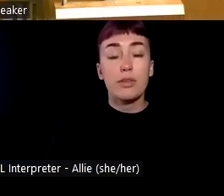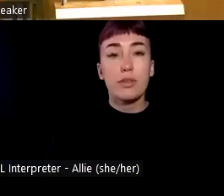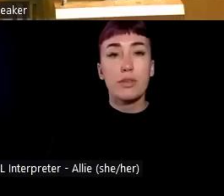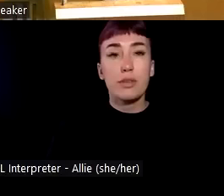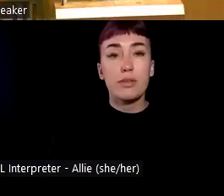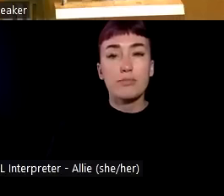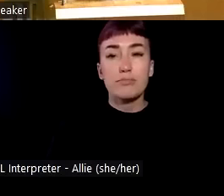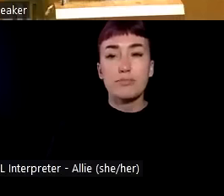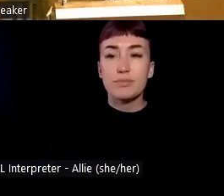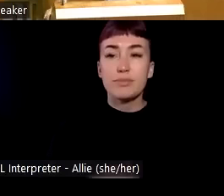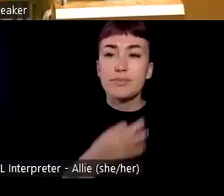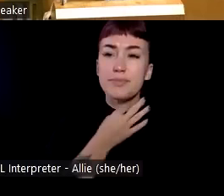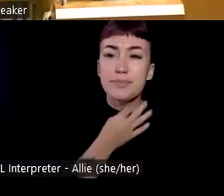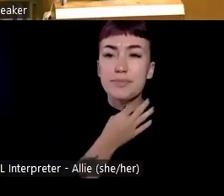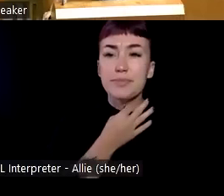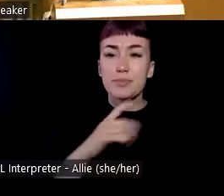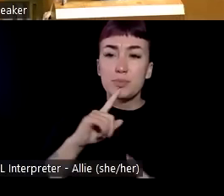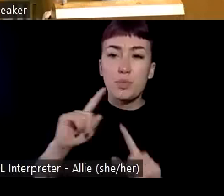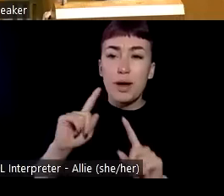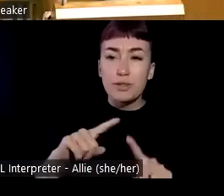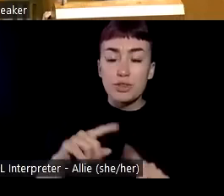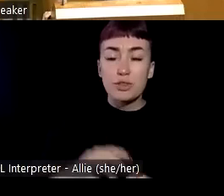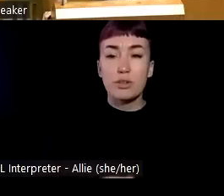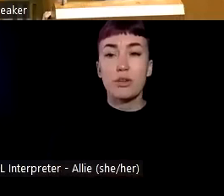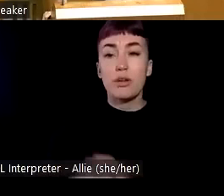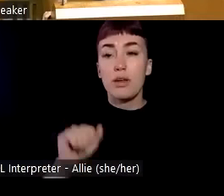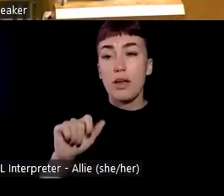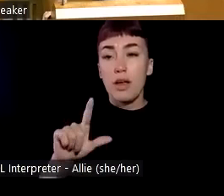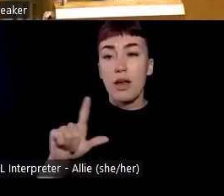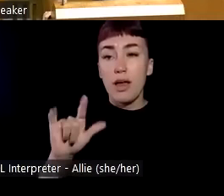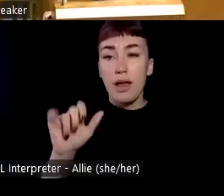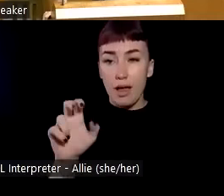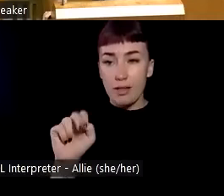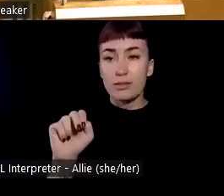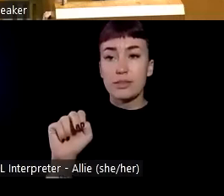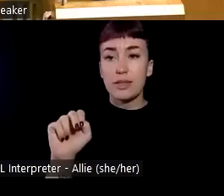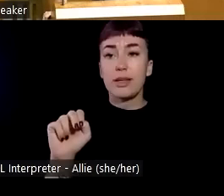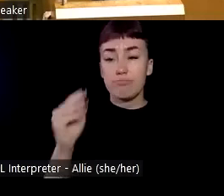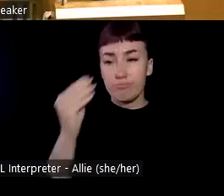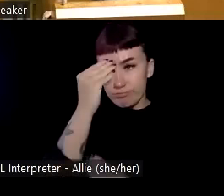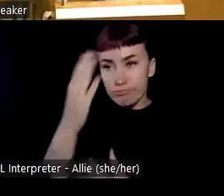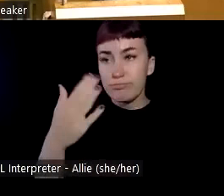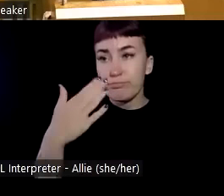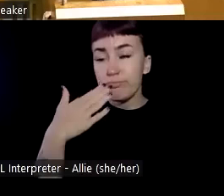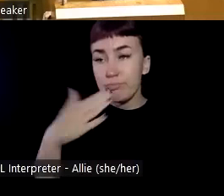there was a curious reaction. So Allison delivers the bad news to Terry and to me.